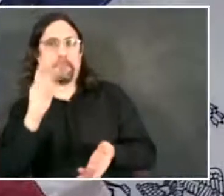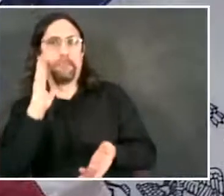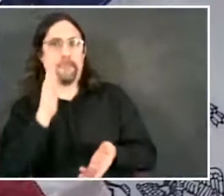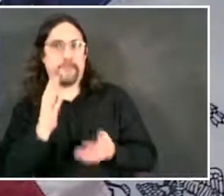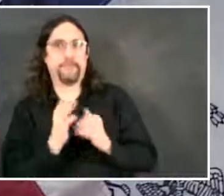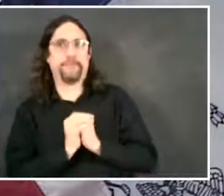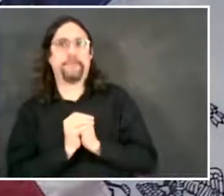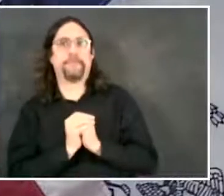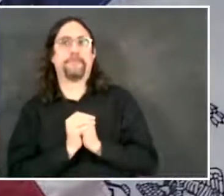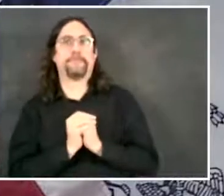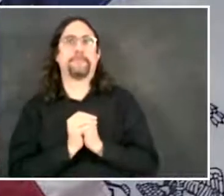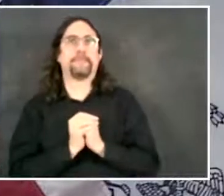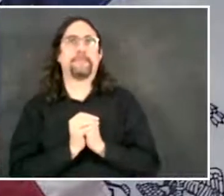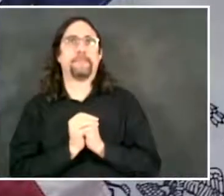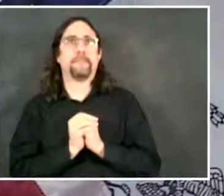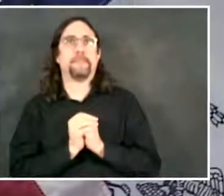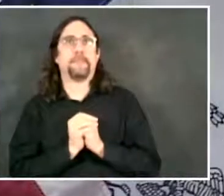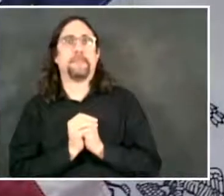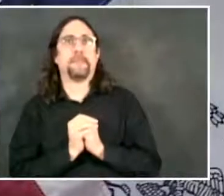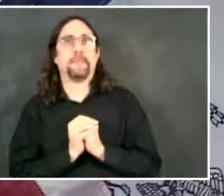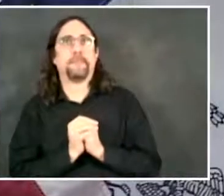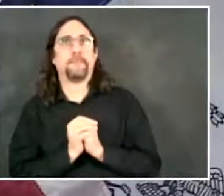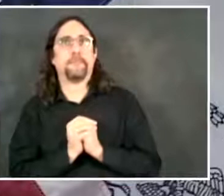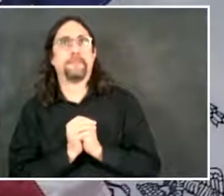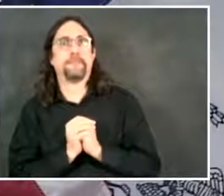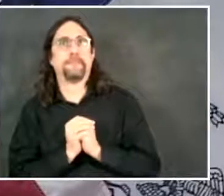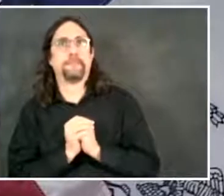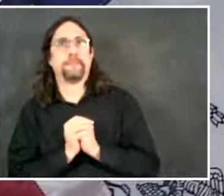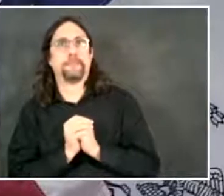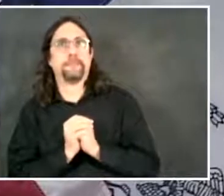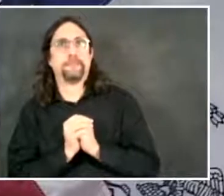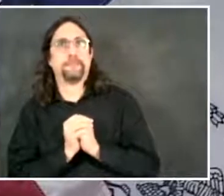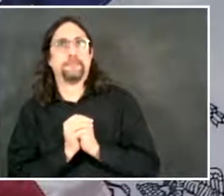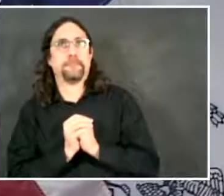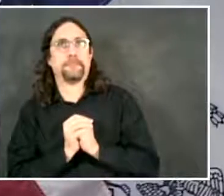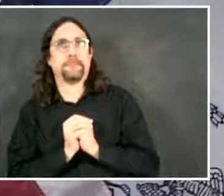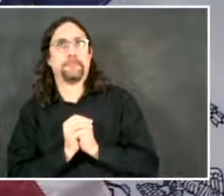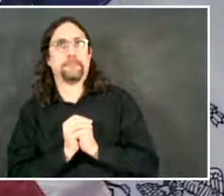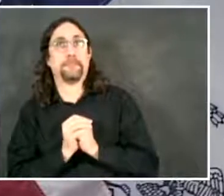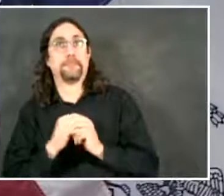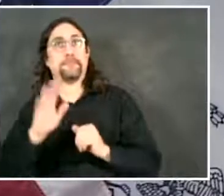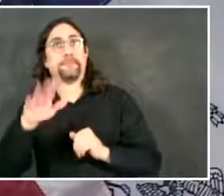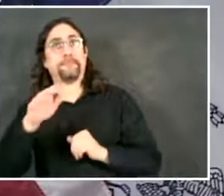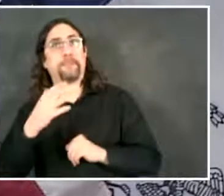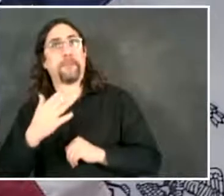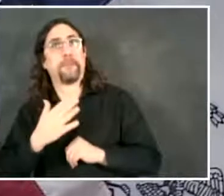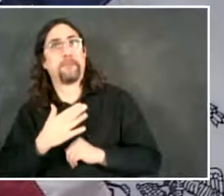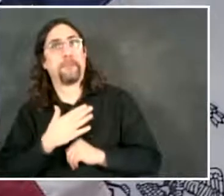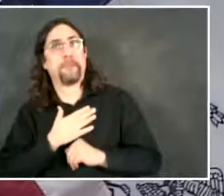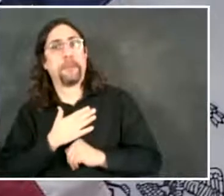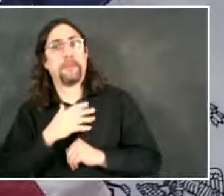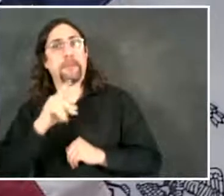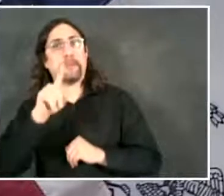So my question is, how would you avoid conflict with the Orthodox Jewish community?